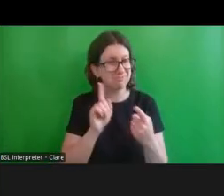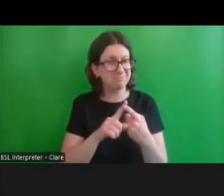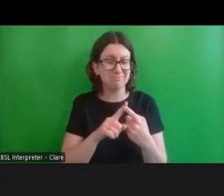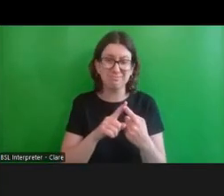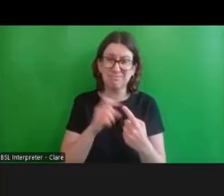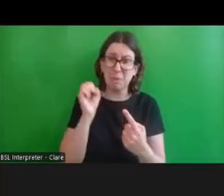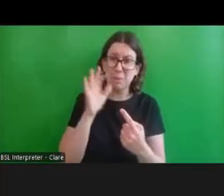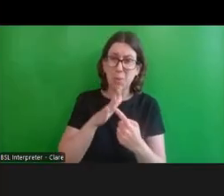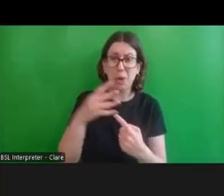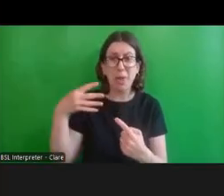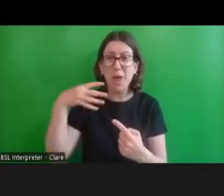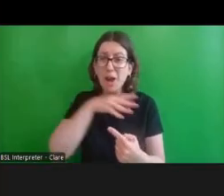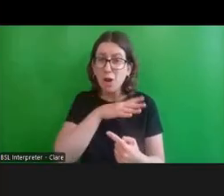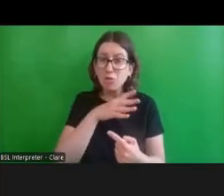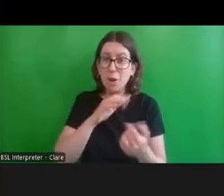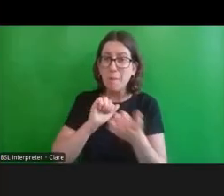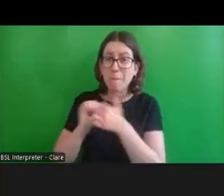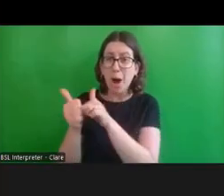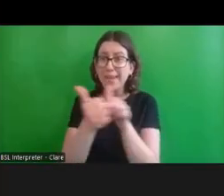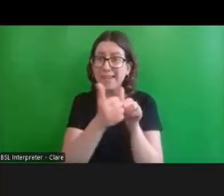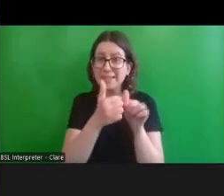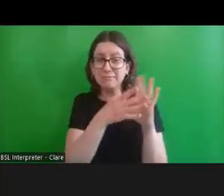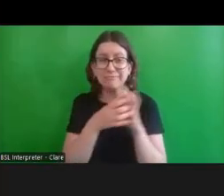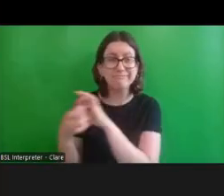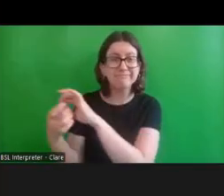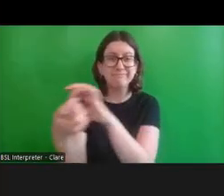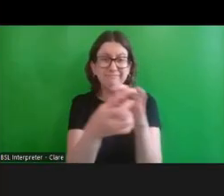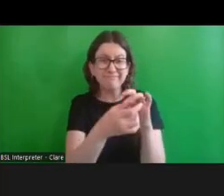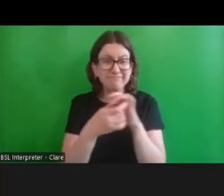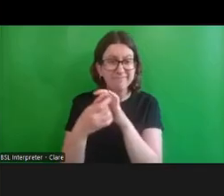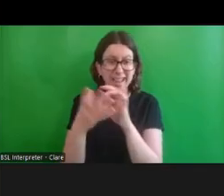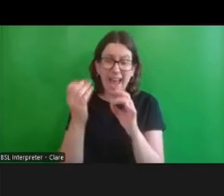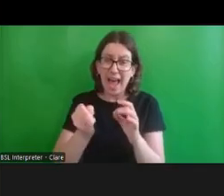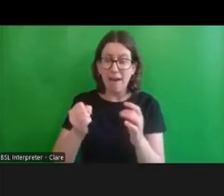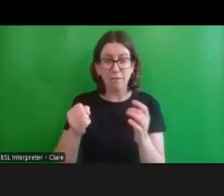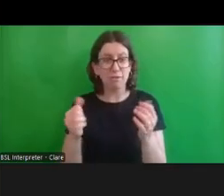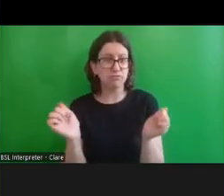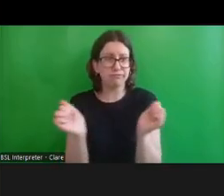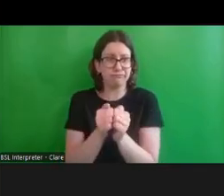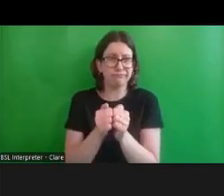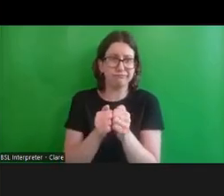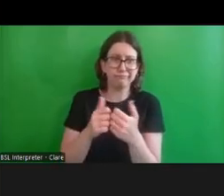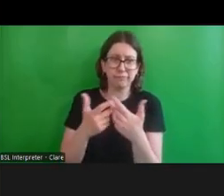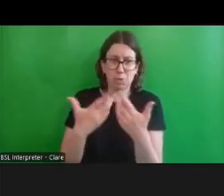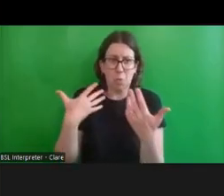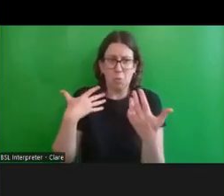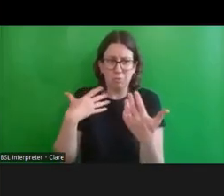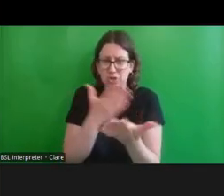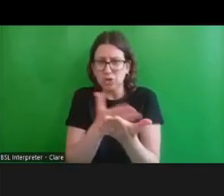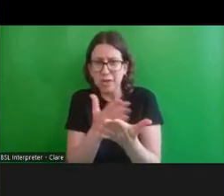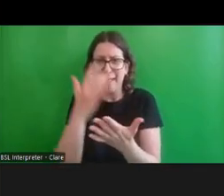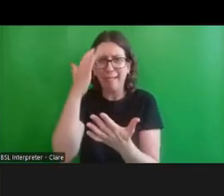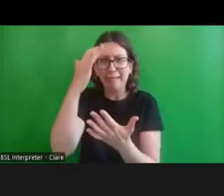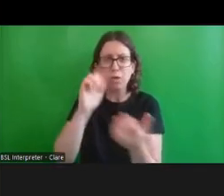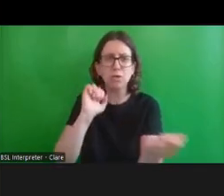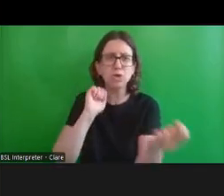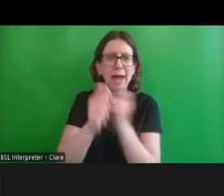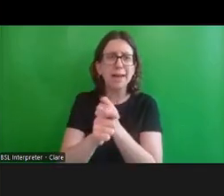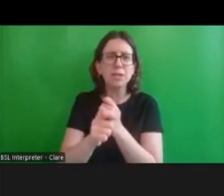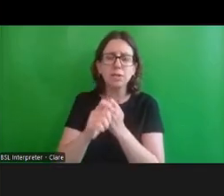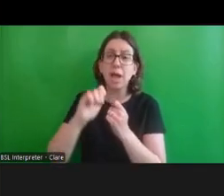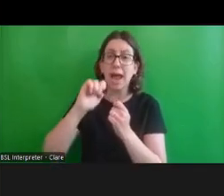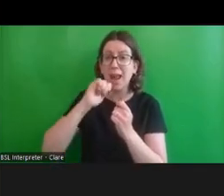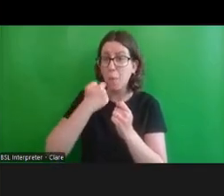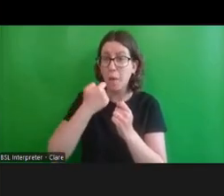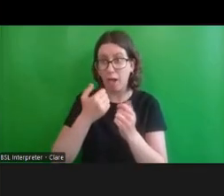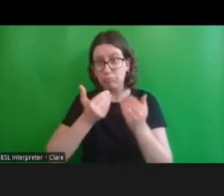got 900 partners aligned around a shared theory of change. And that's not just a theory of change for the next 12 months. It's one which lasts over the next decade